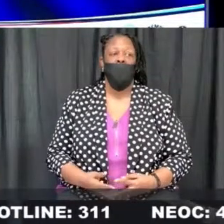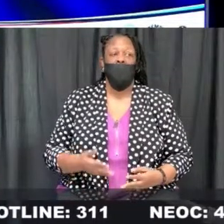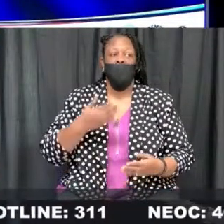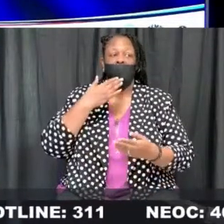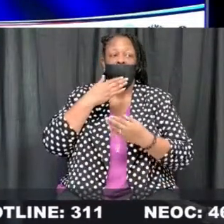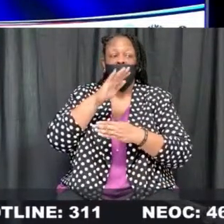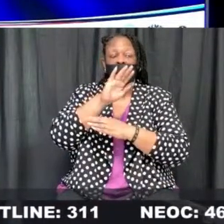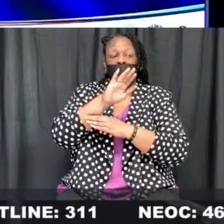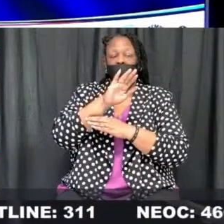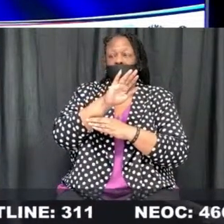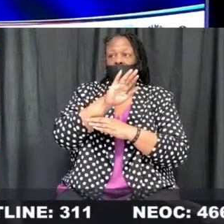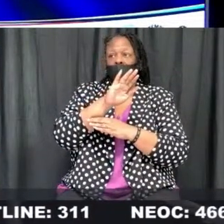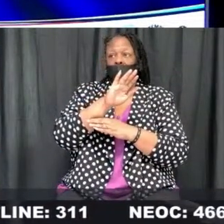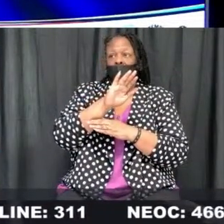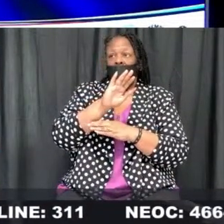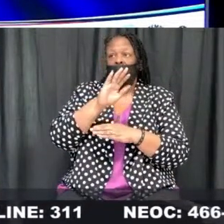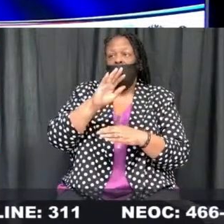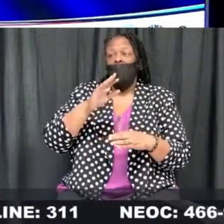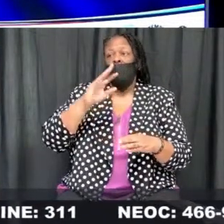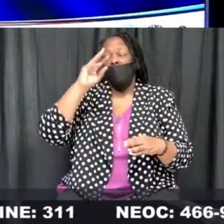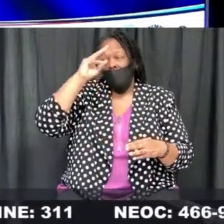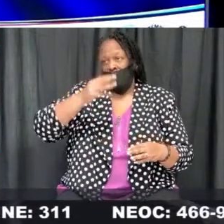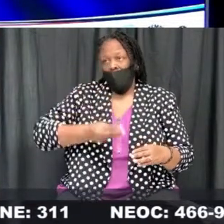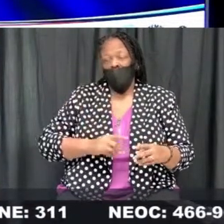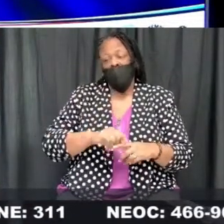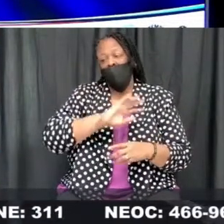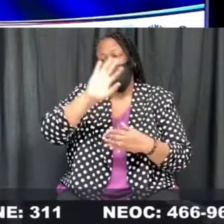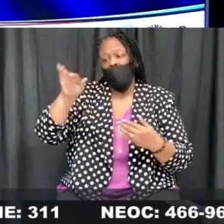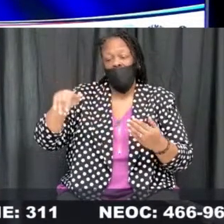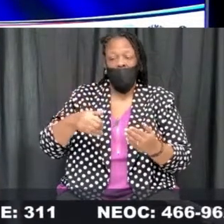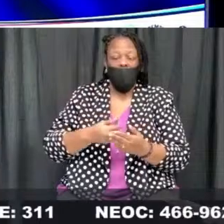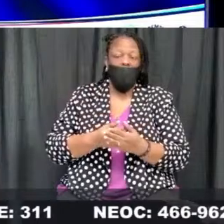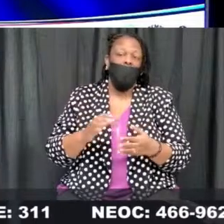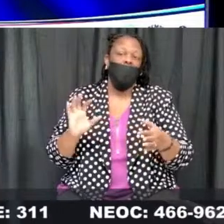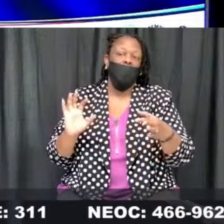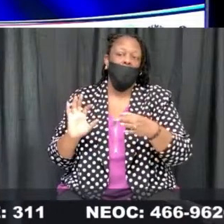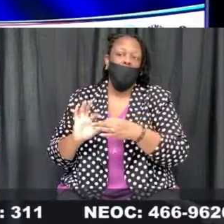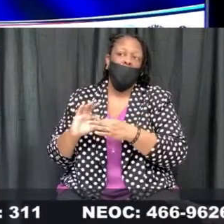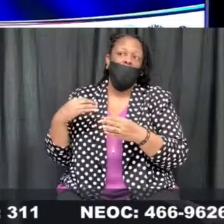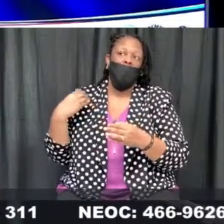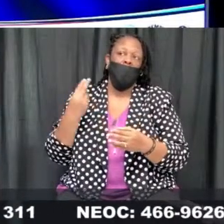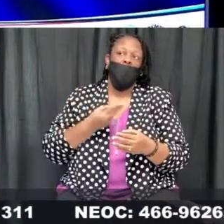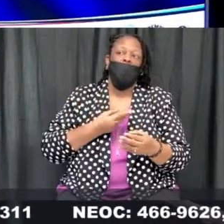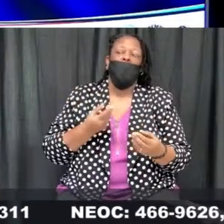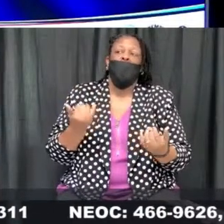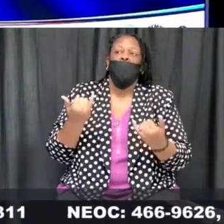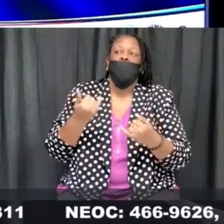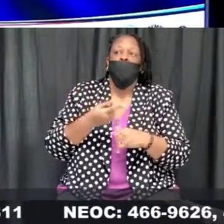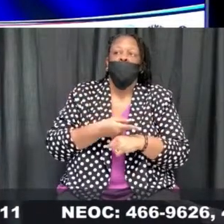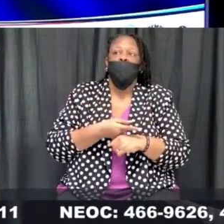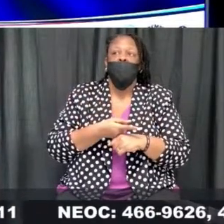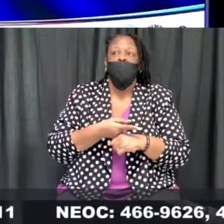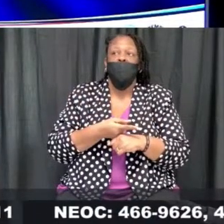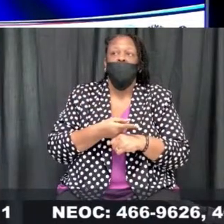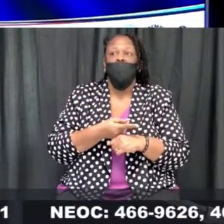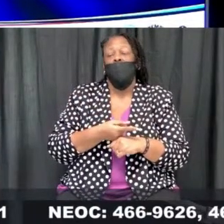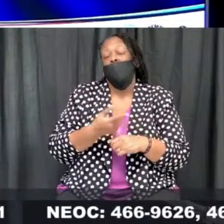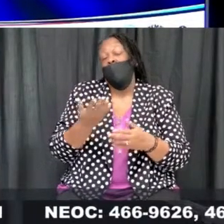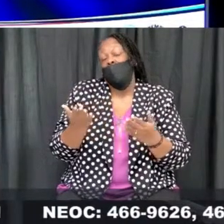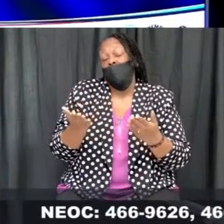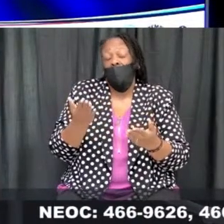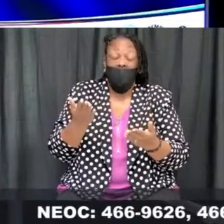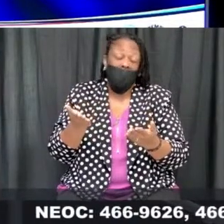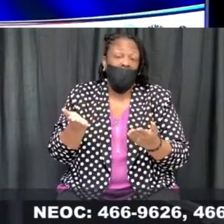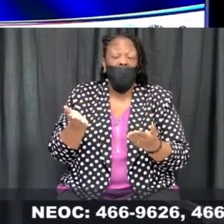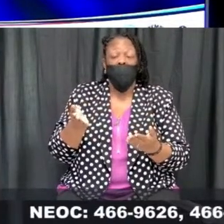Good afternoon and a warm welcome to all of you who have joined us today, whether you have joined